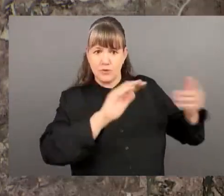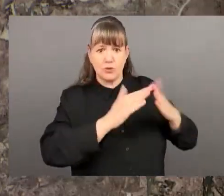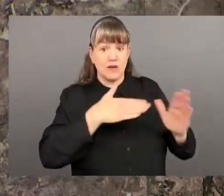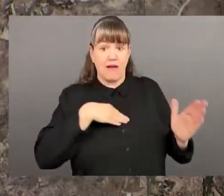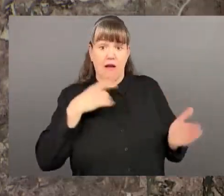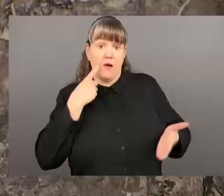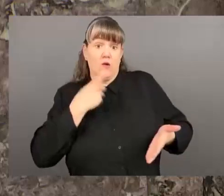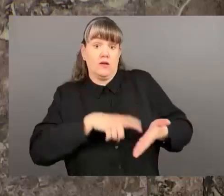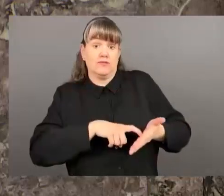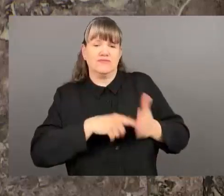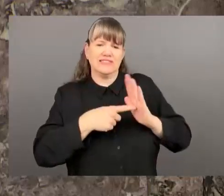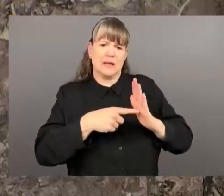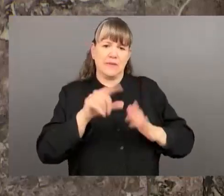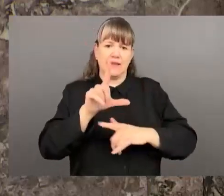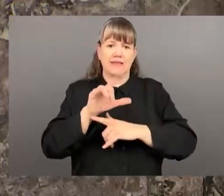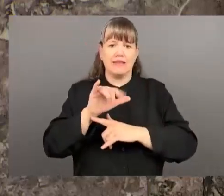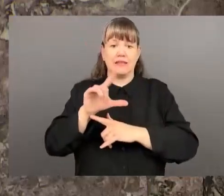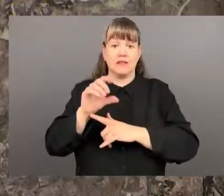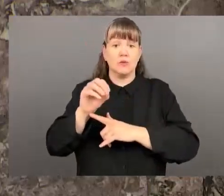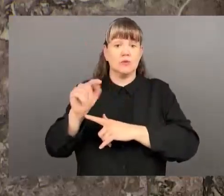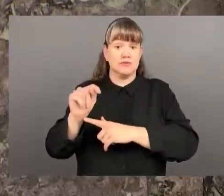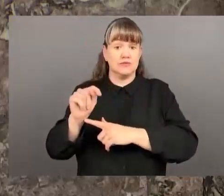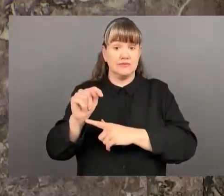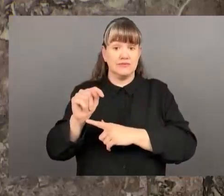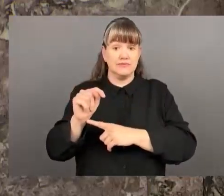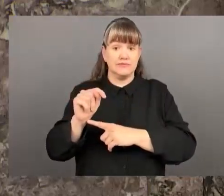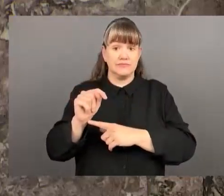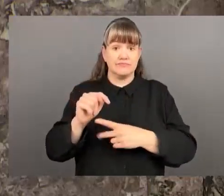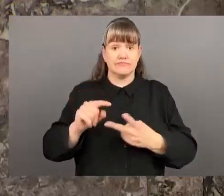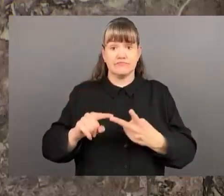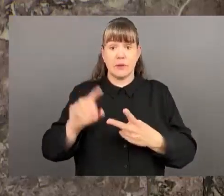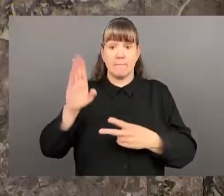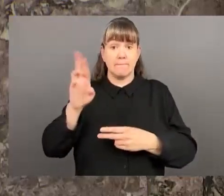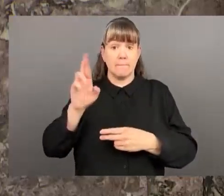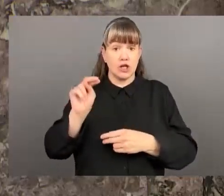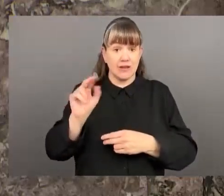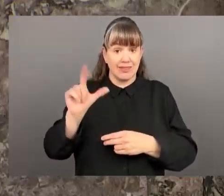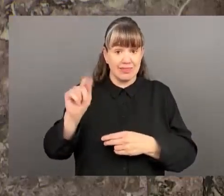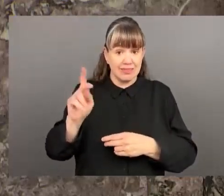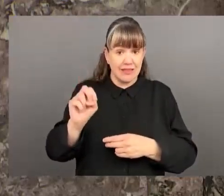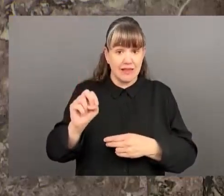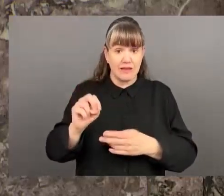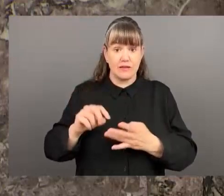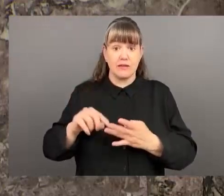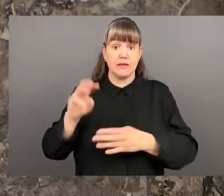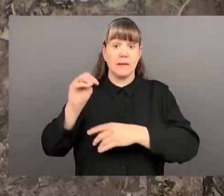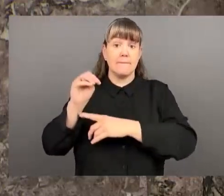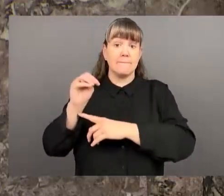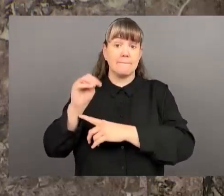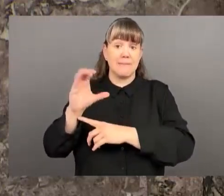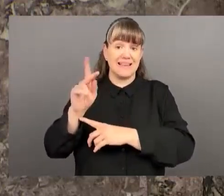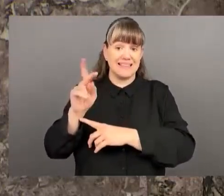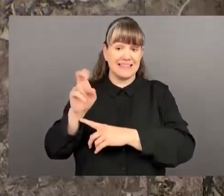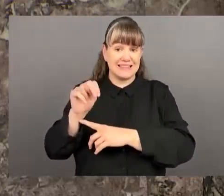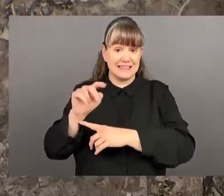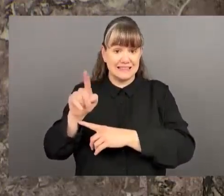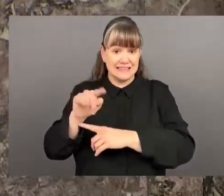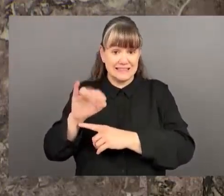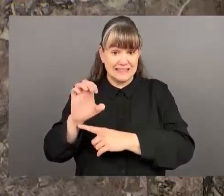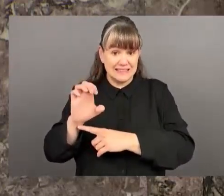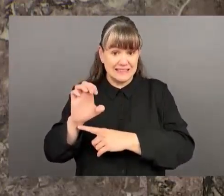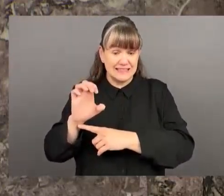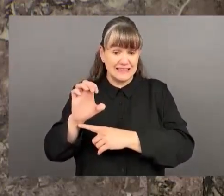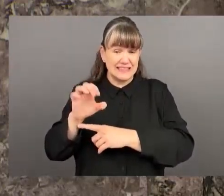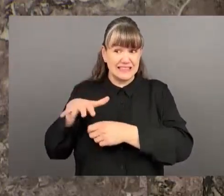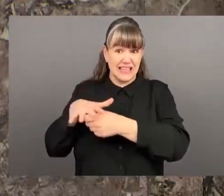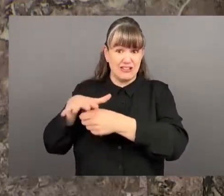Burns Lake, communities like Mackenzie. And Mr. Speaker, that's why health authorities work so hard to bring in locums, to take the